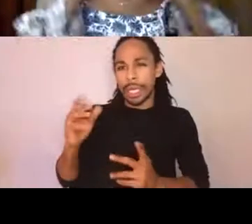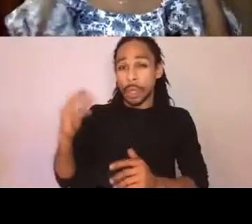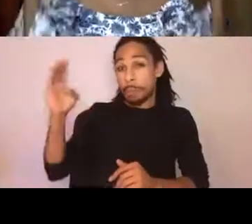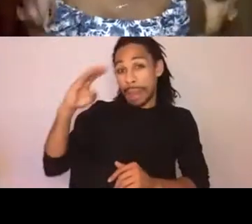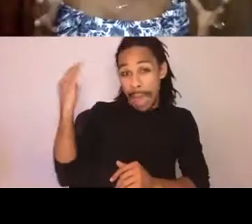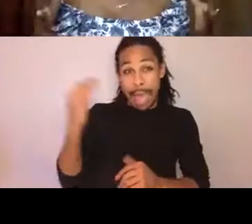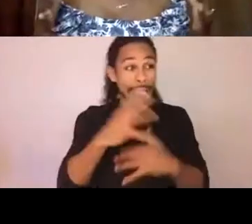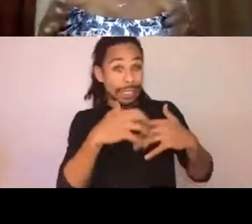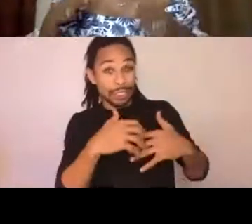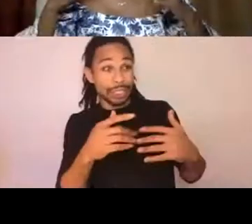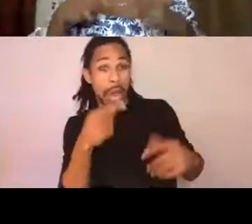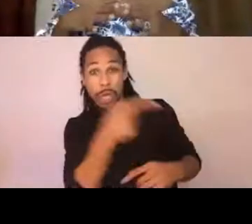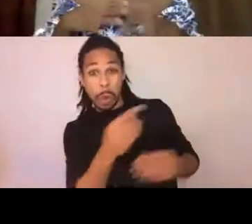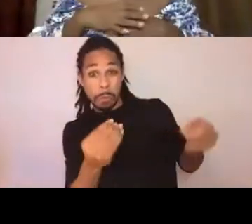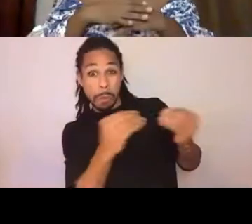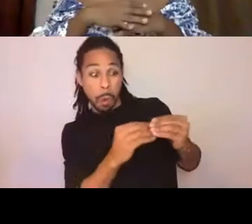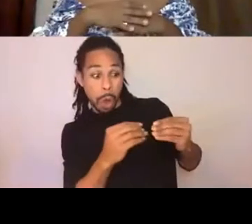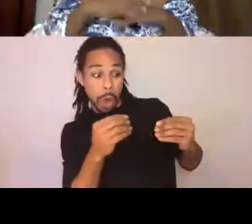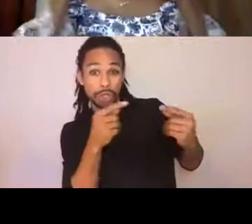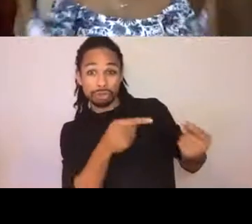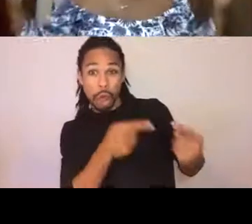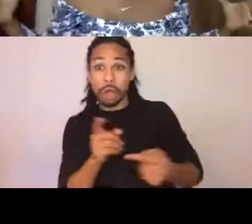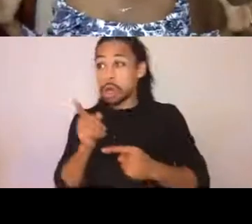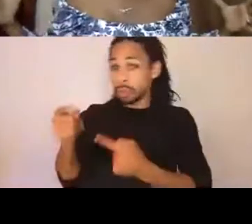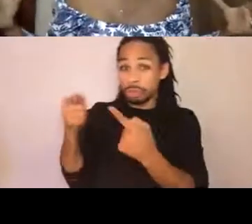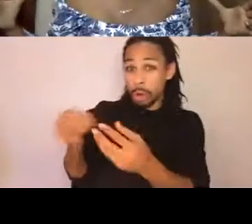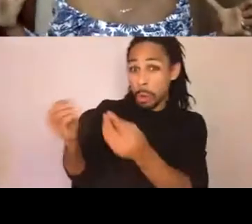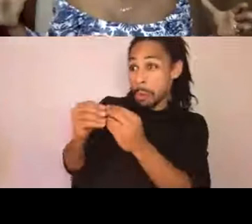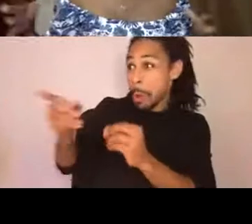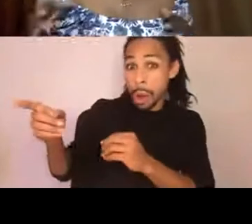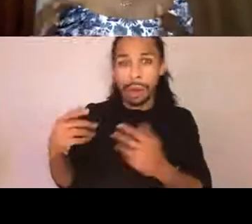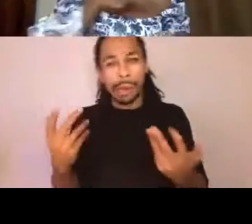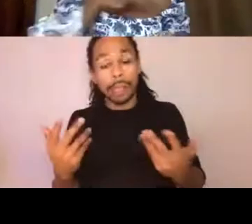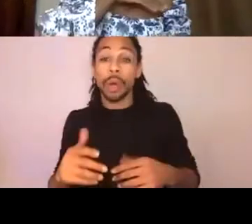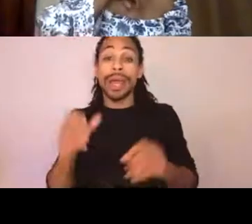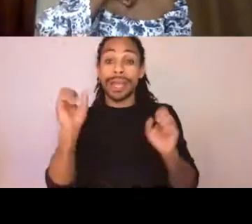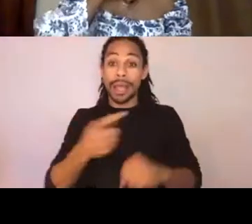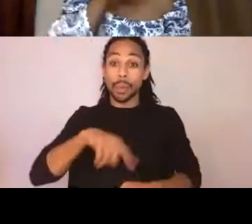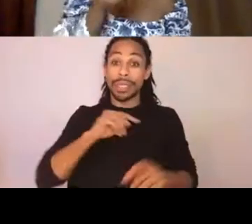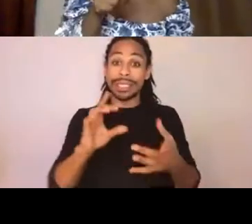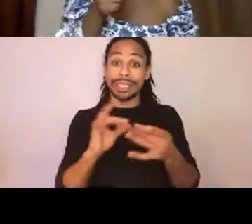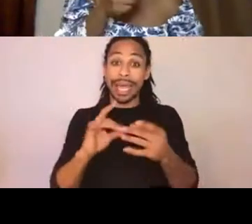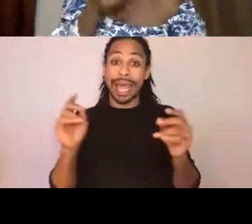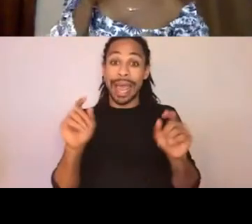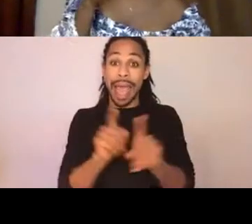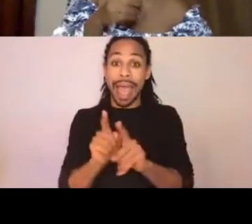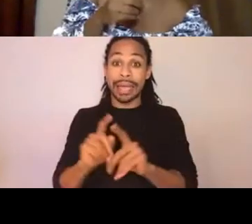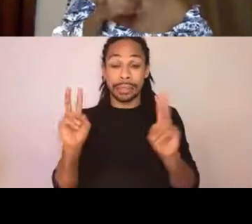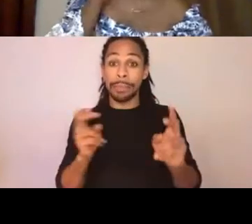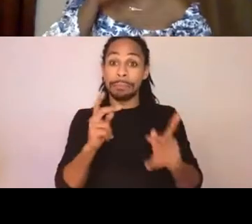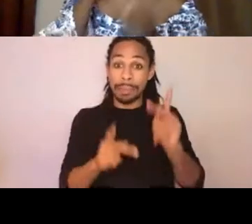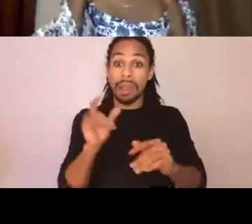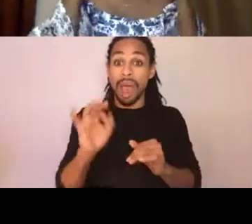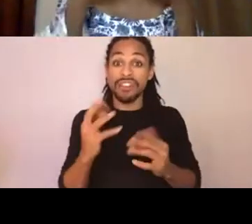can we say as people of color in our very, to